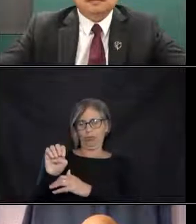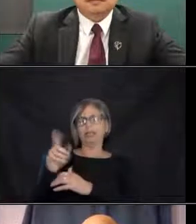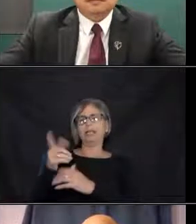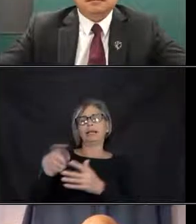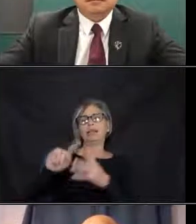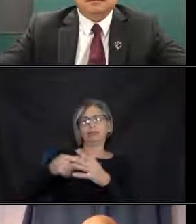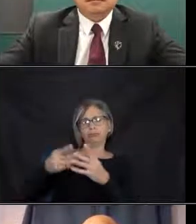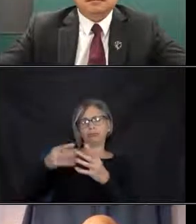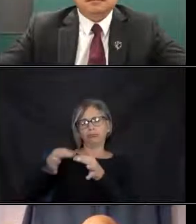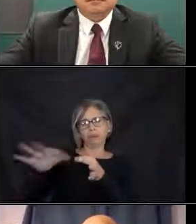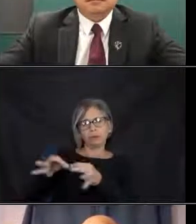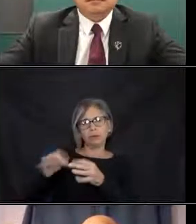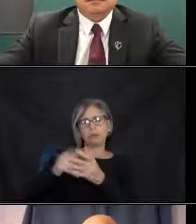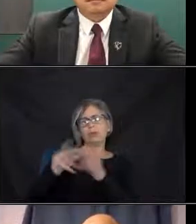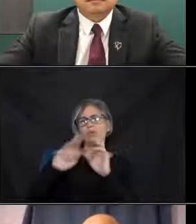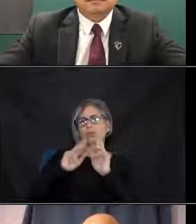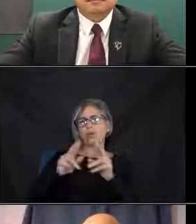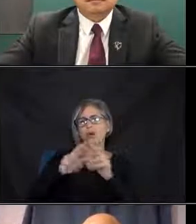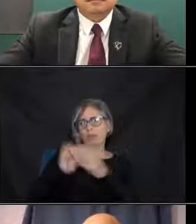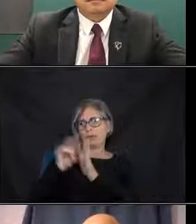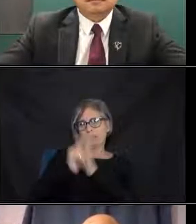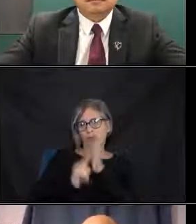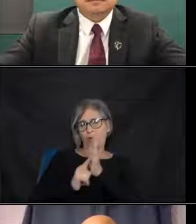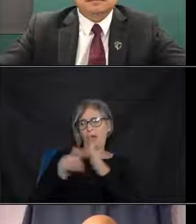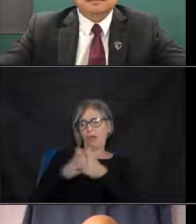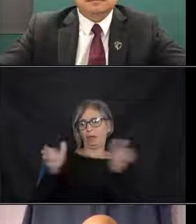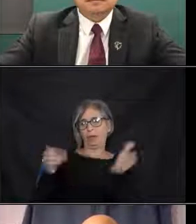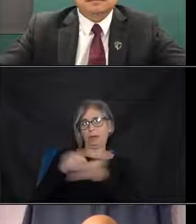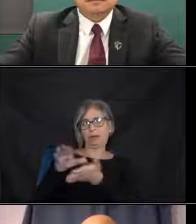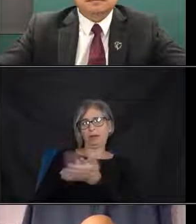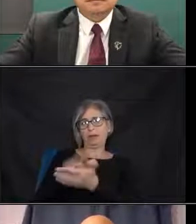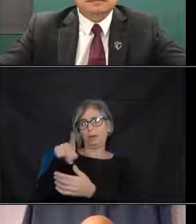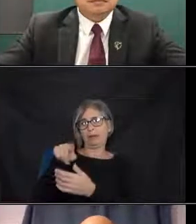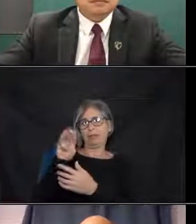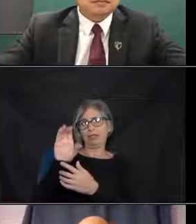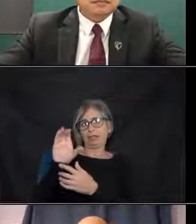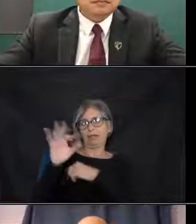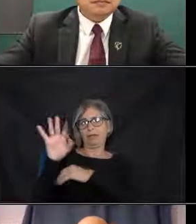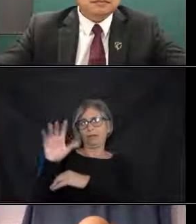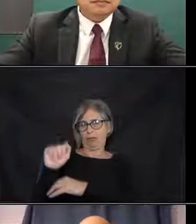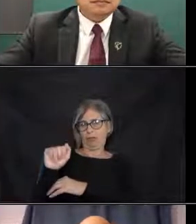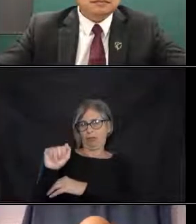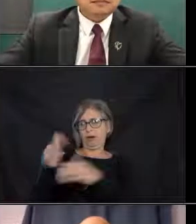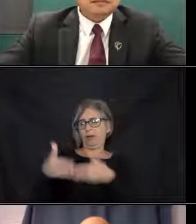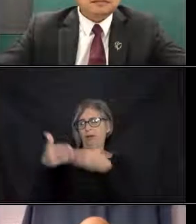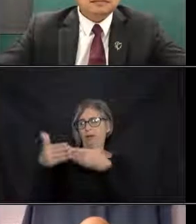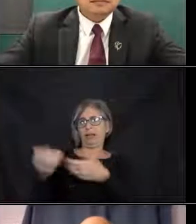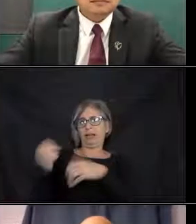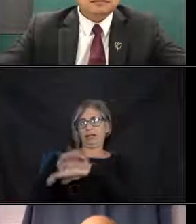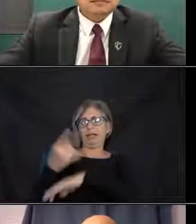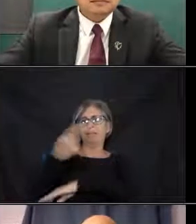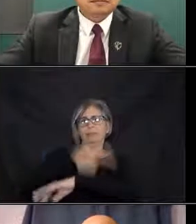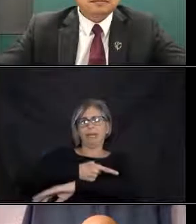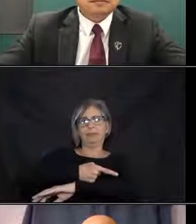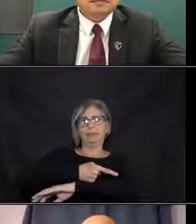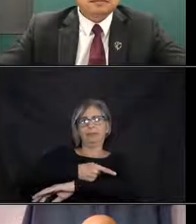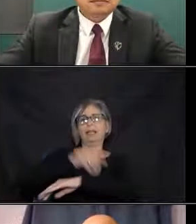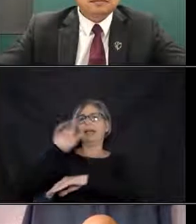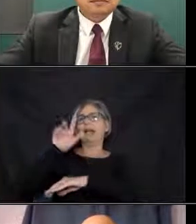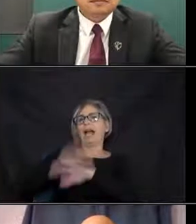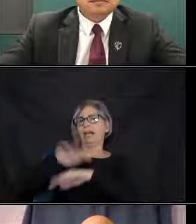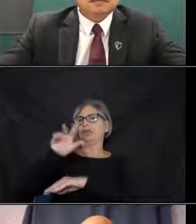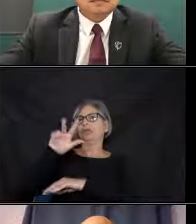disclaimer, which shall be recorded with this ordinance in the public records of Palm Beach County, Florida, and providing an effective date.